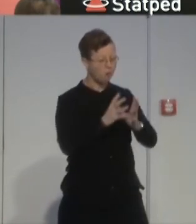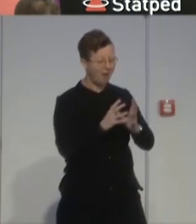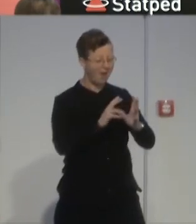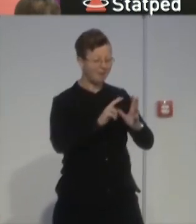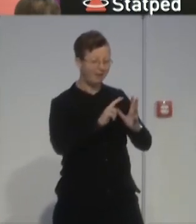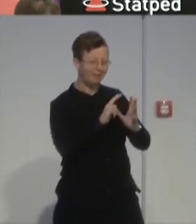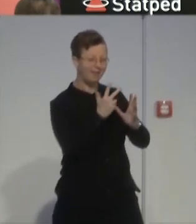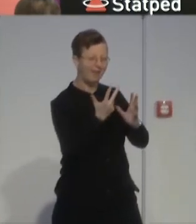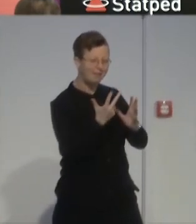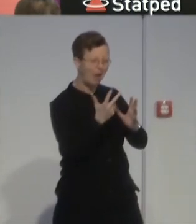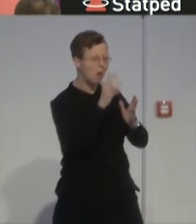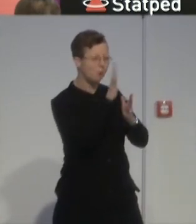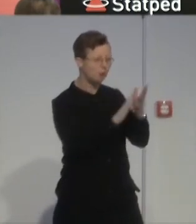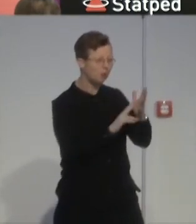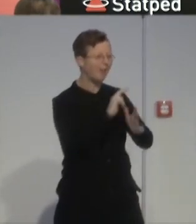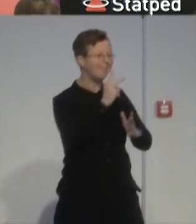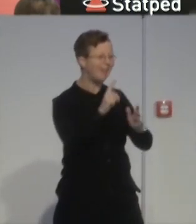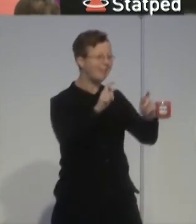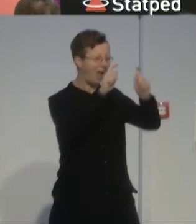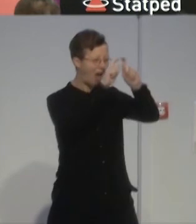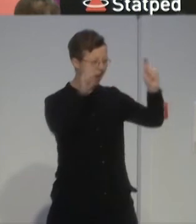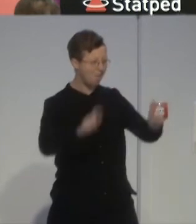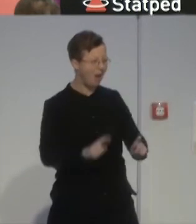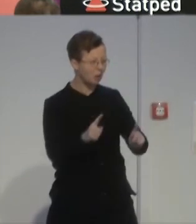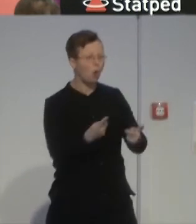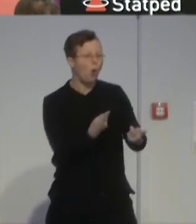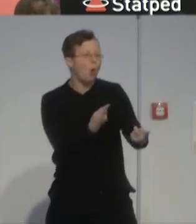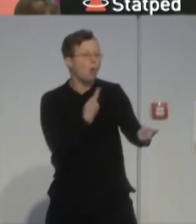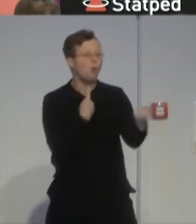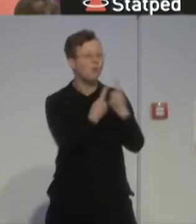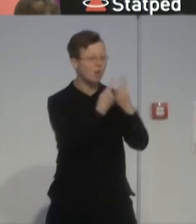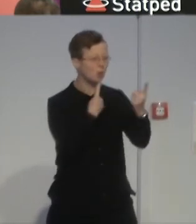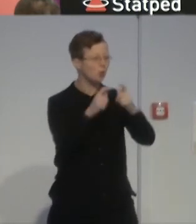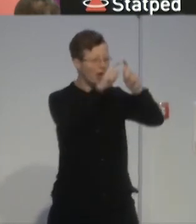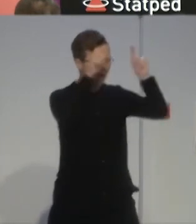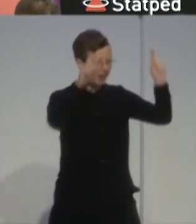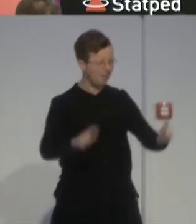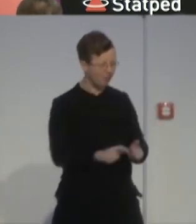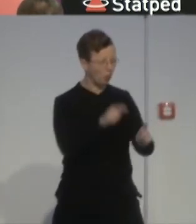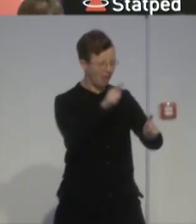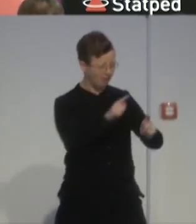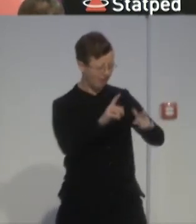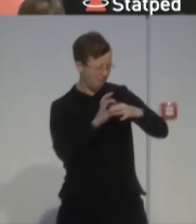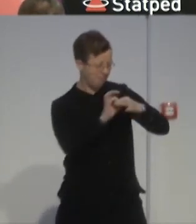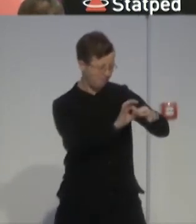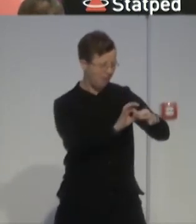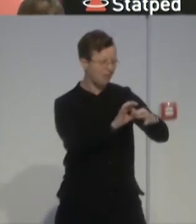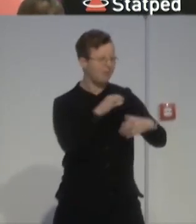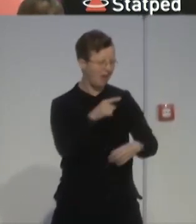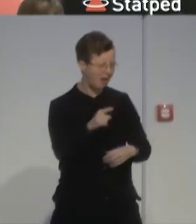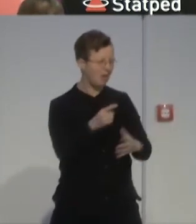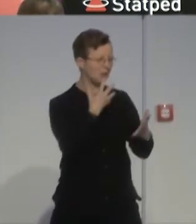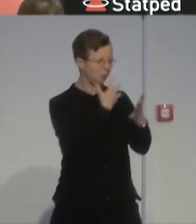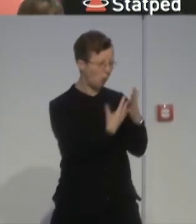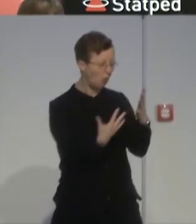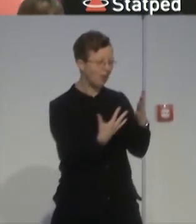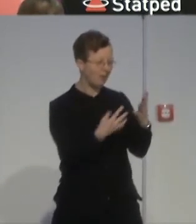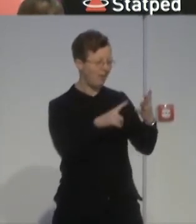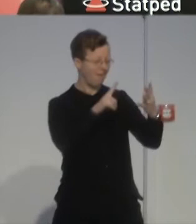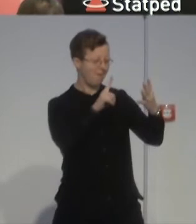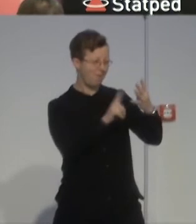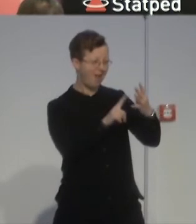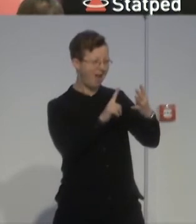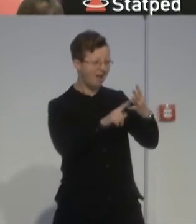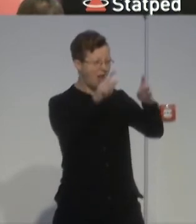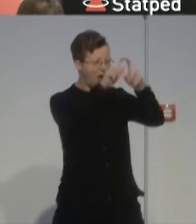a third frame, and that is the conversational frame, which is most relevant for languaging. The fourth frame is a